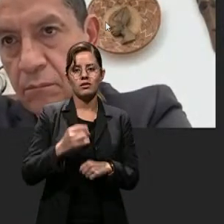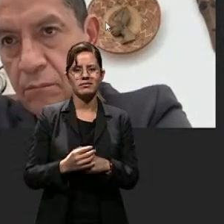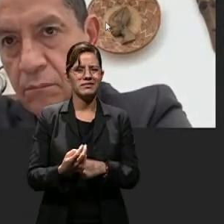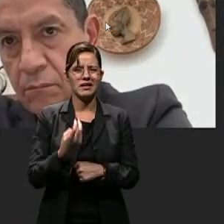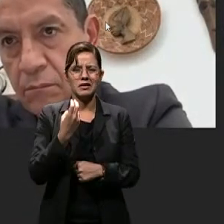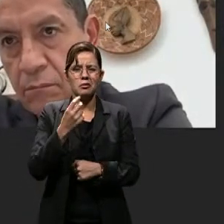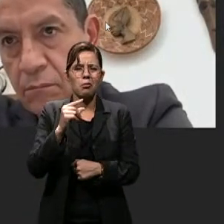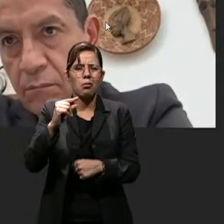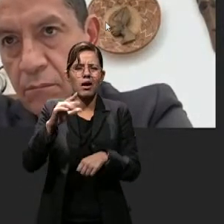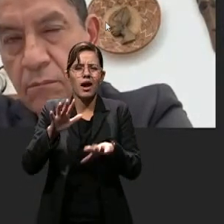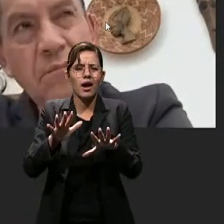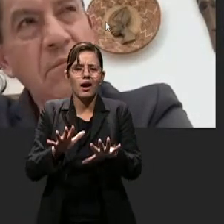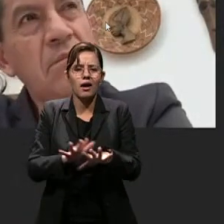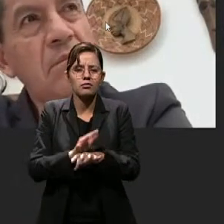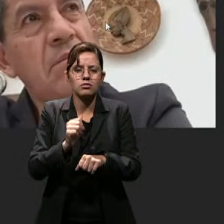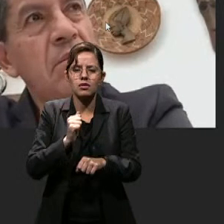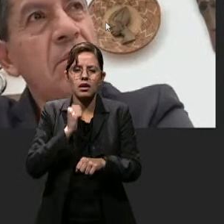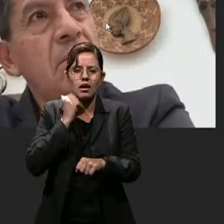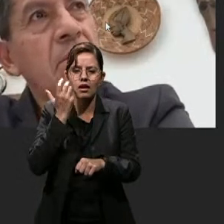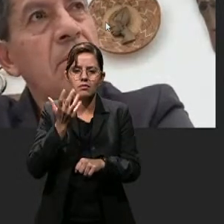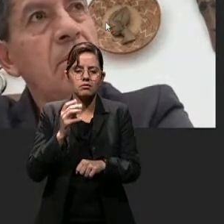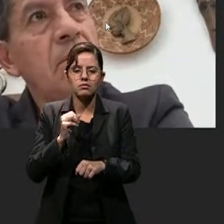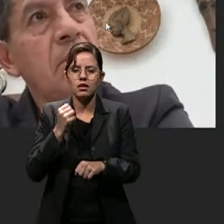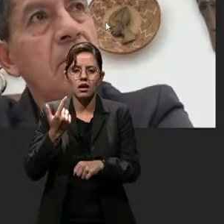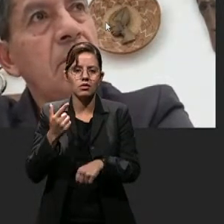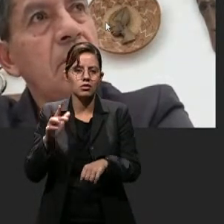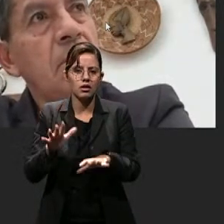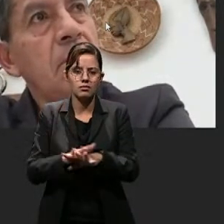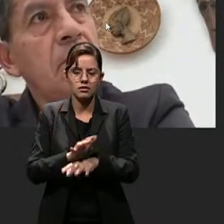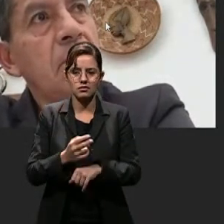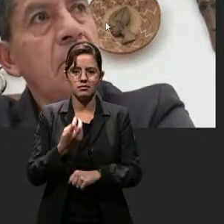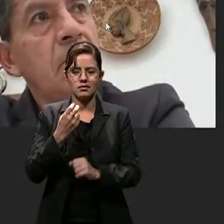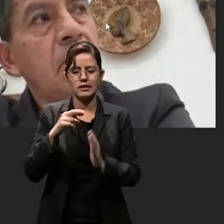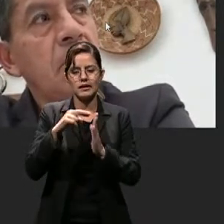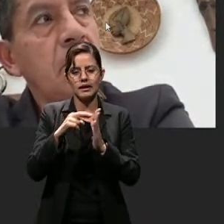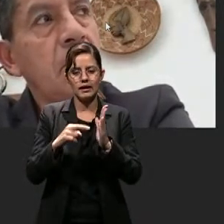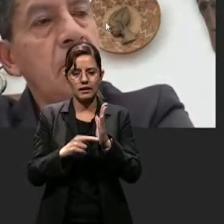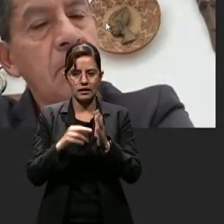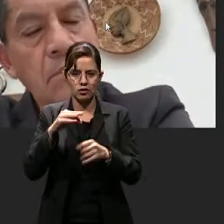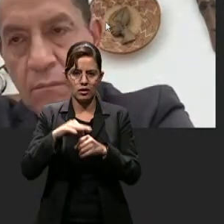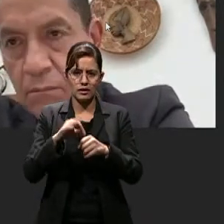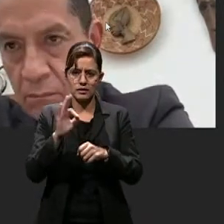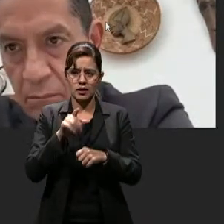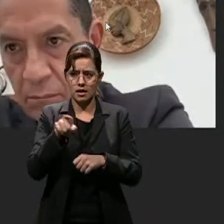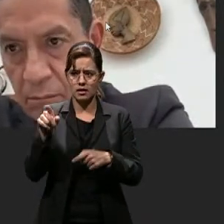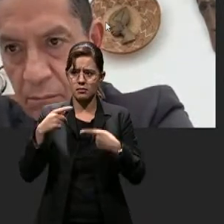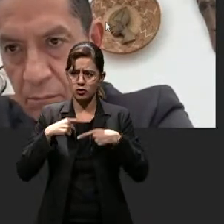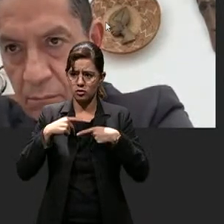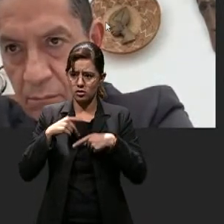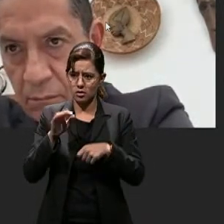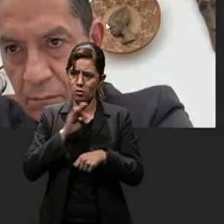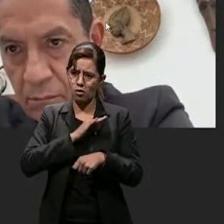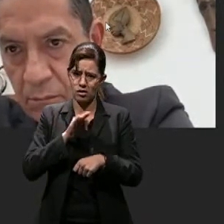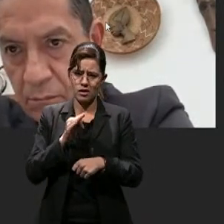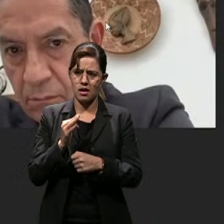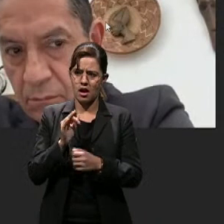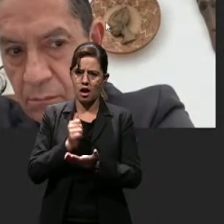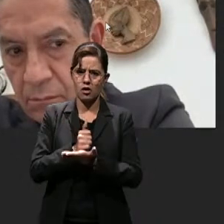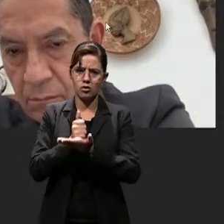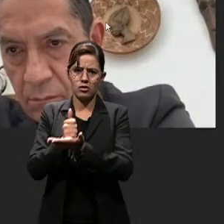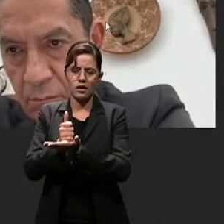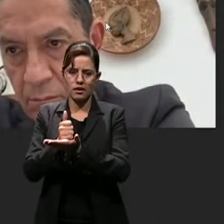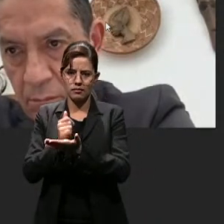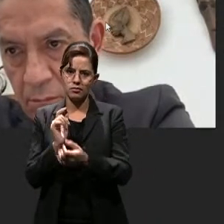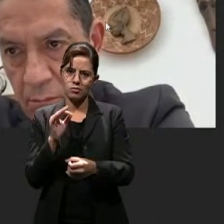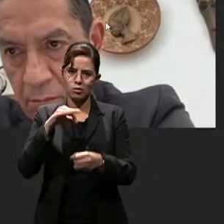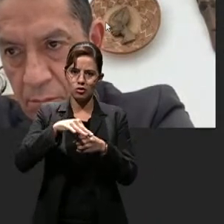You want more hours to vote because you want fraud. So any change that will allow more people to